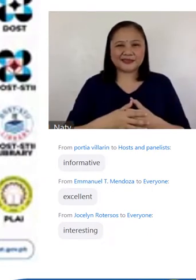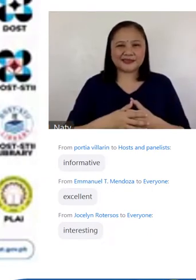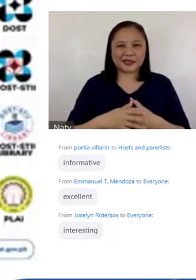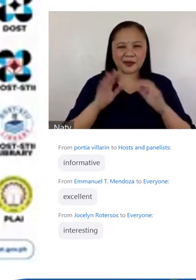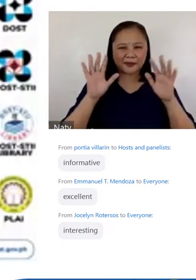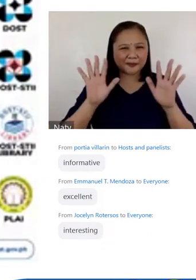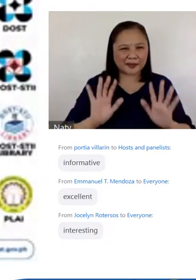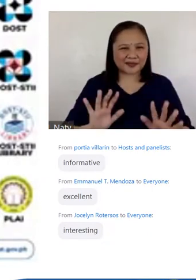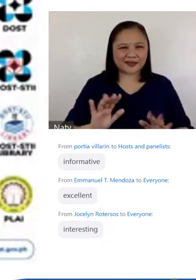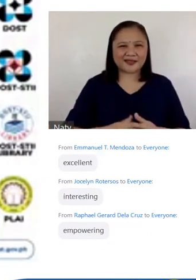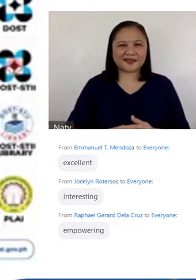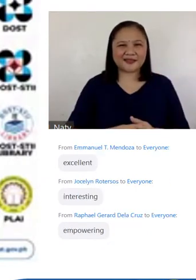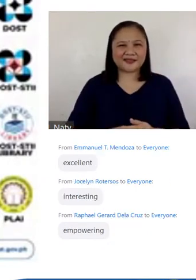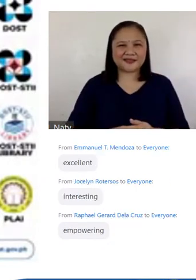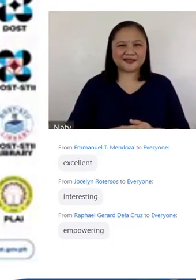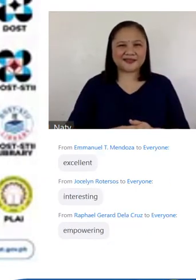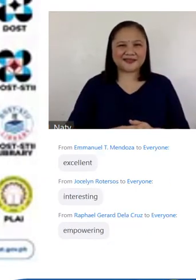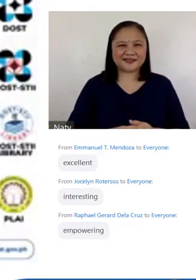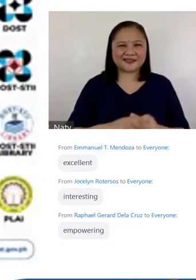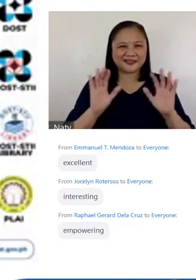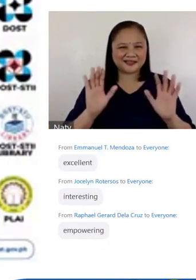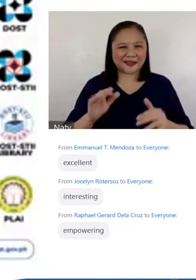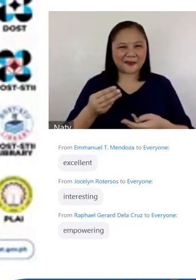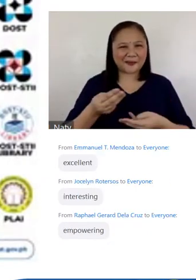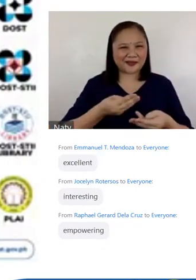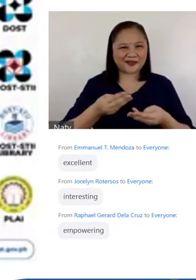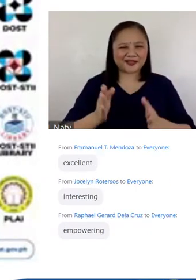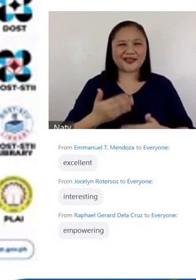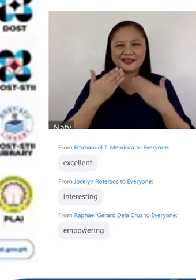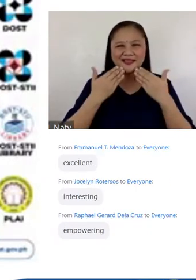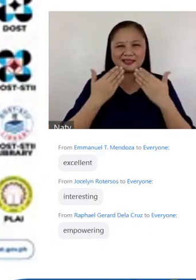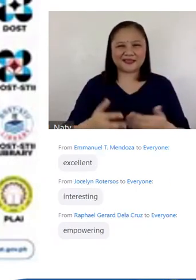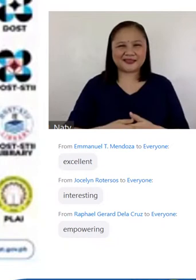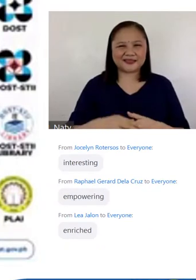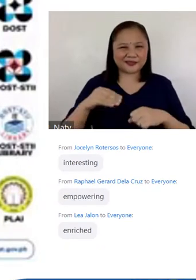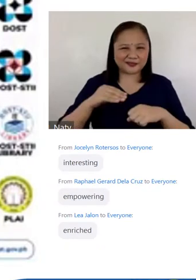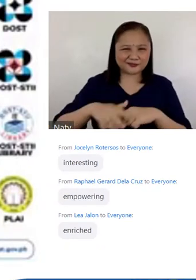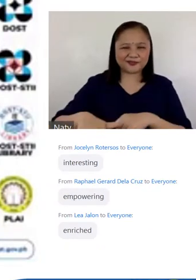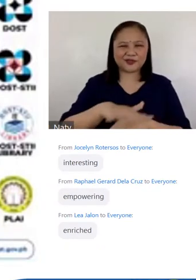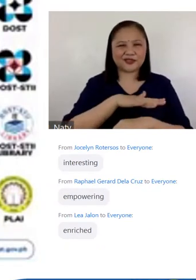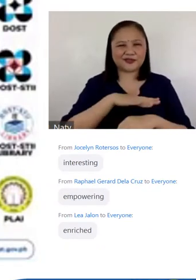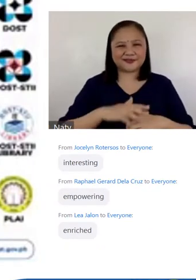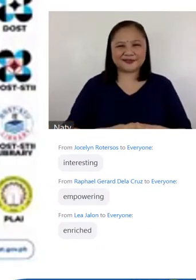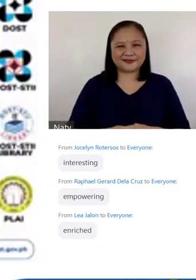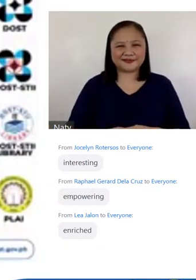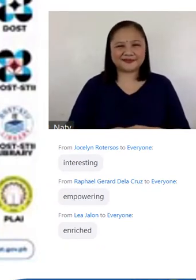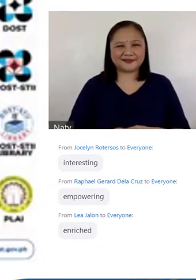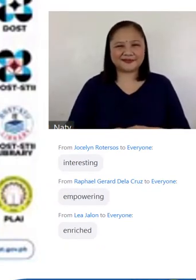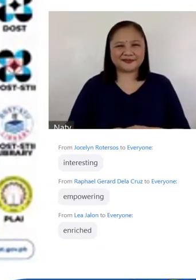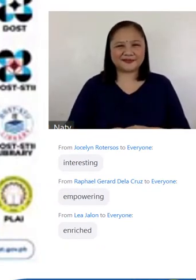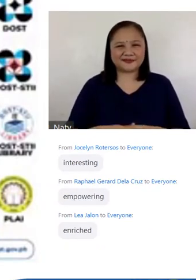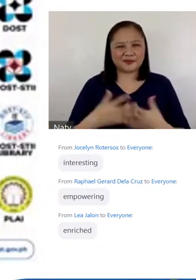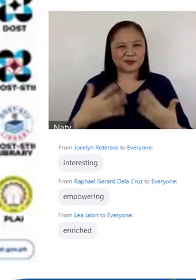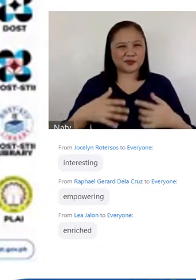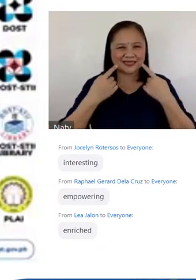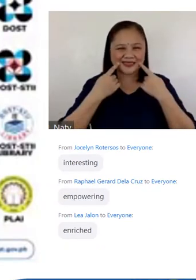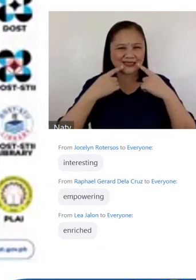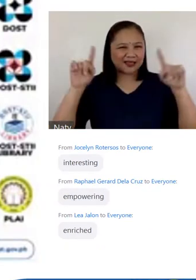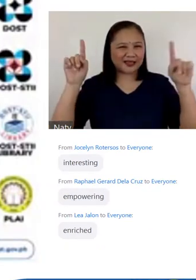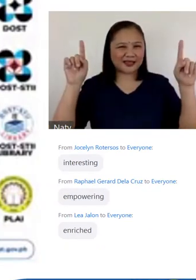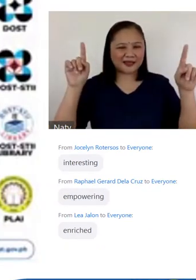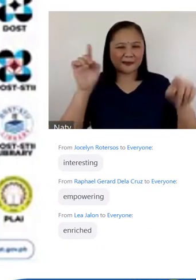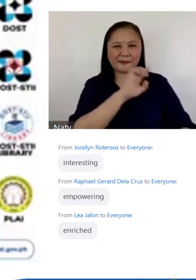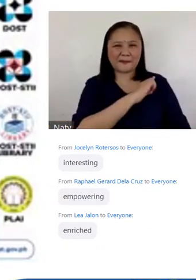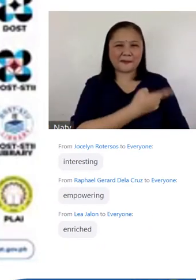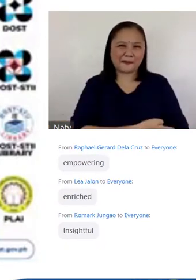spectacular. Awesome moderator. Thank you. Ayan, influential. Excellent.